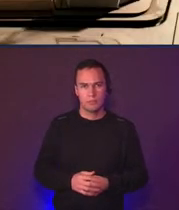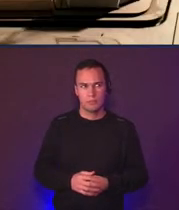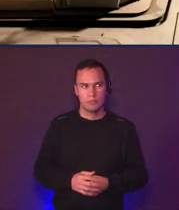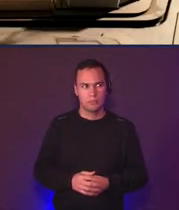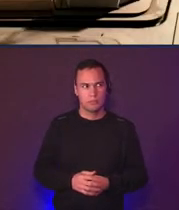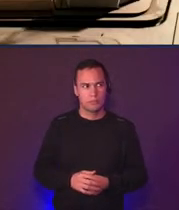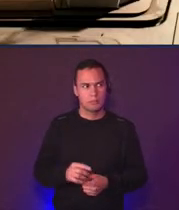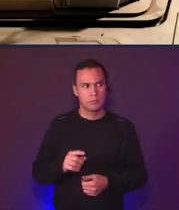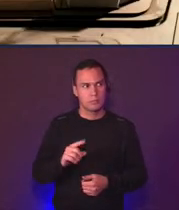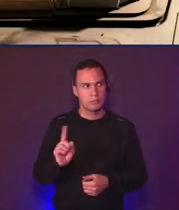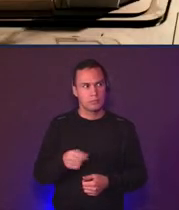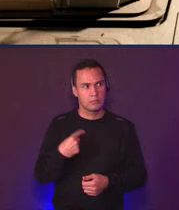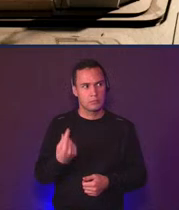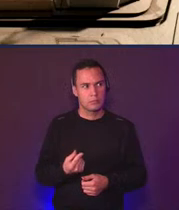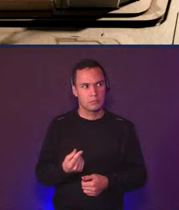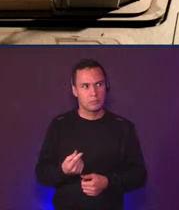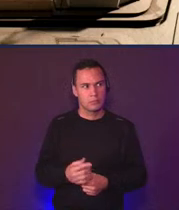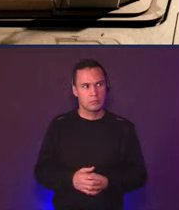we ended up